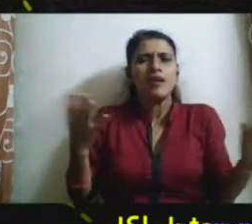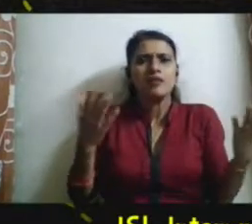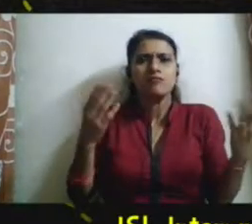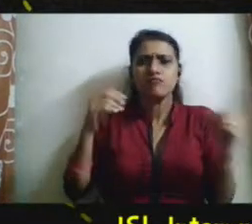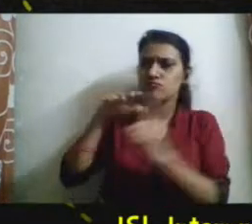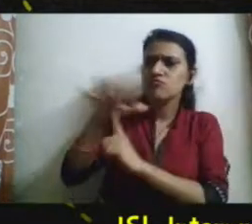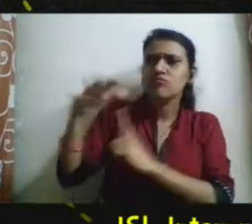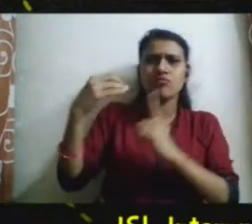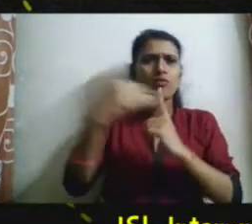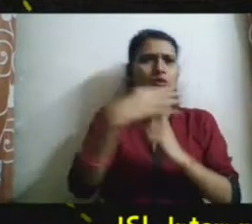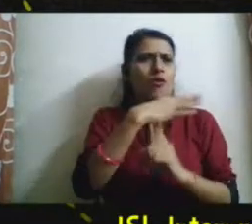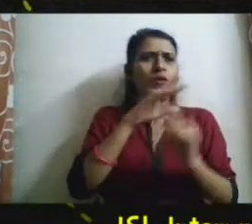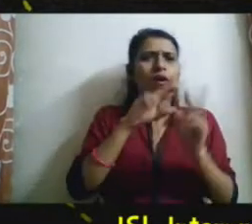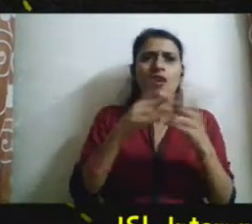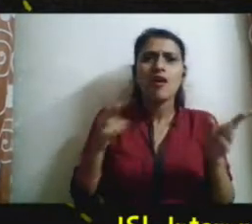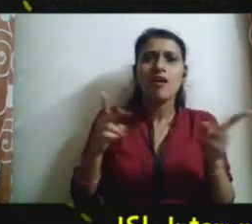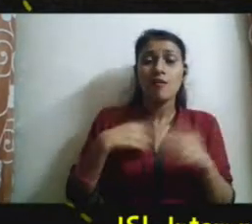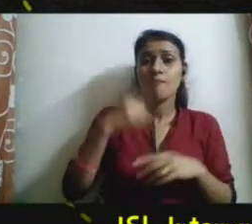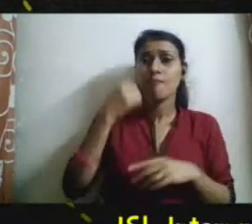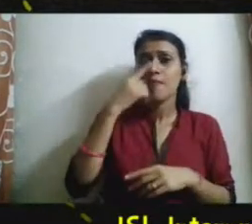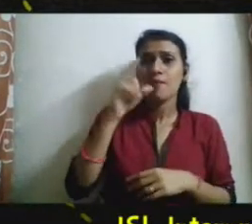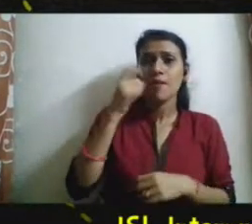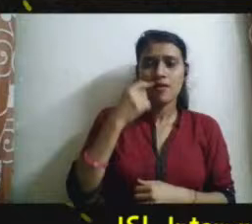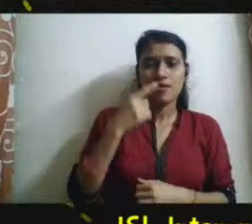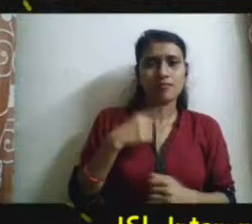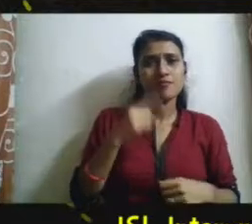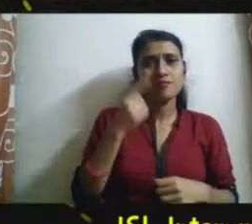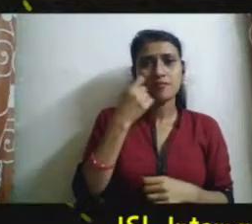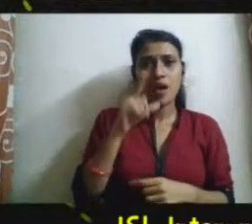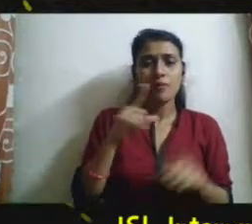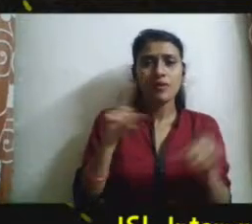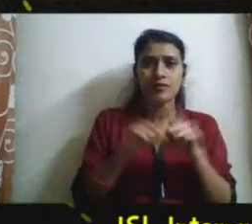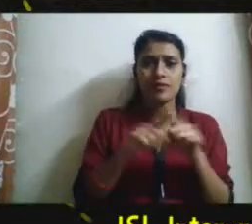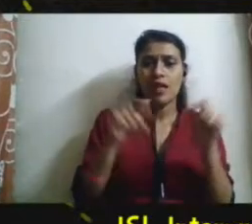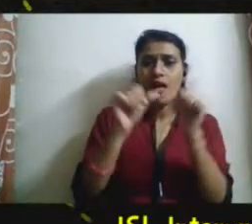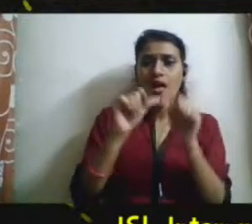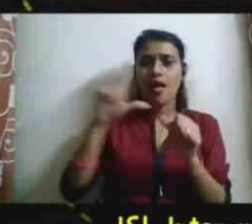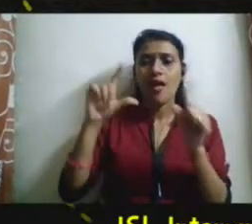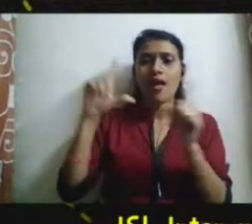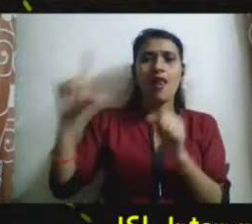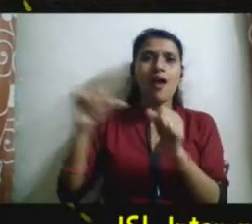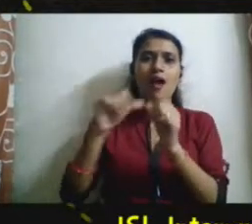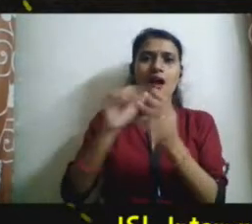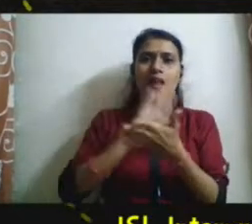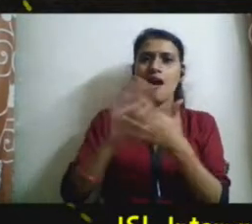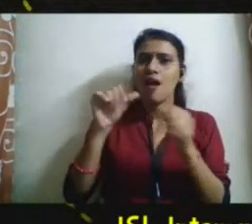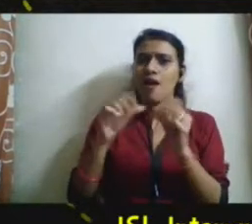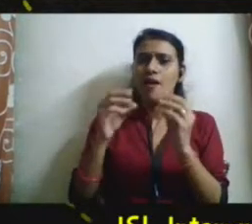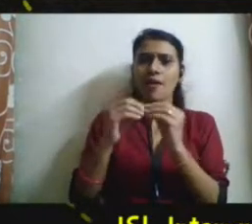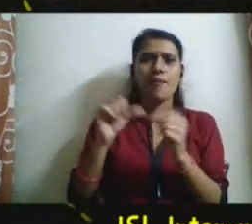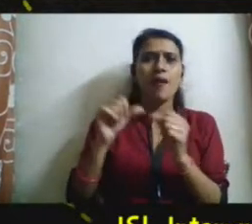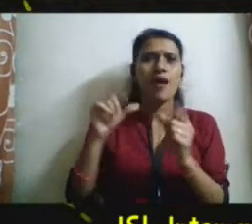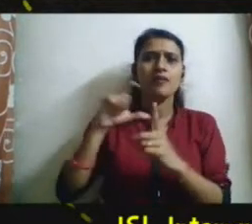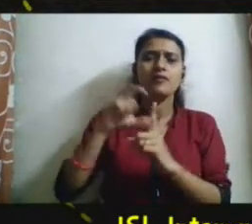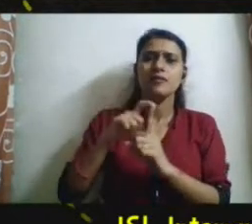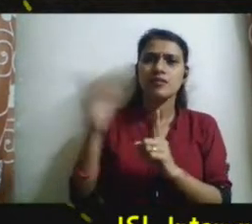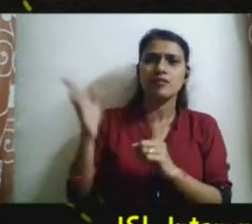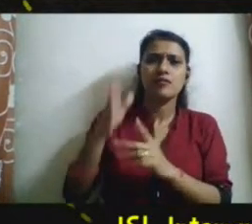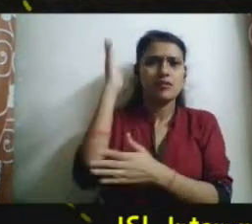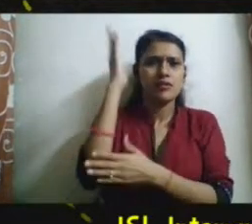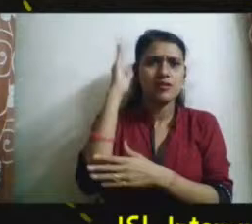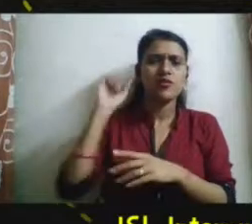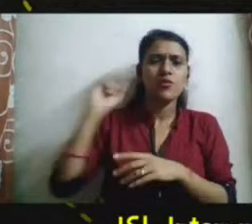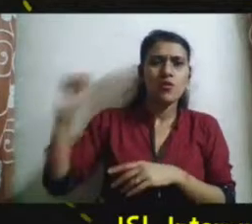My parents were teachers of English literature at the University of Allahabad, crazy about music and the arts, about poetry,